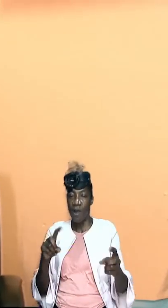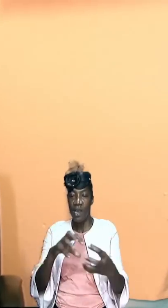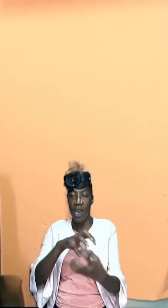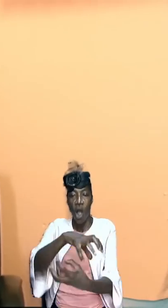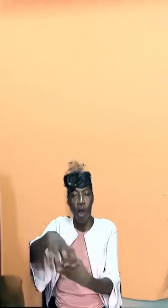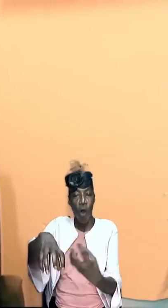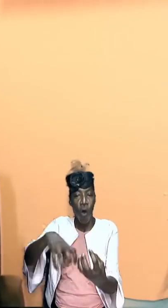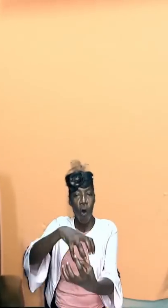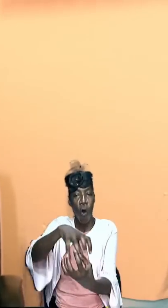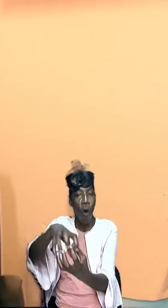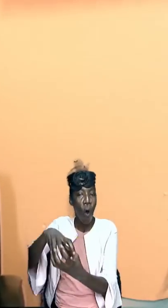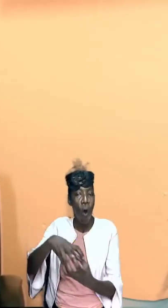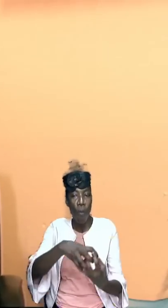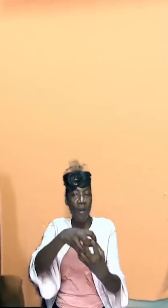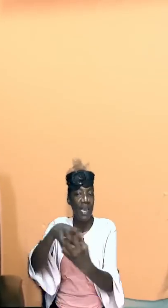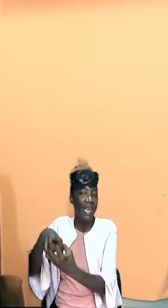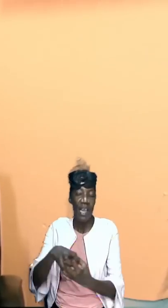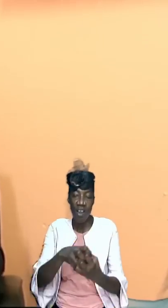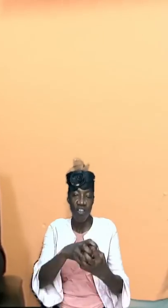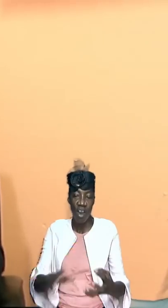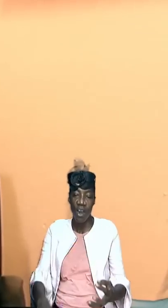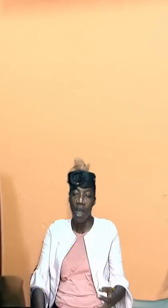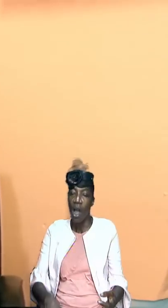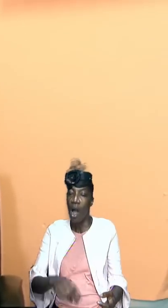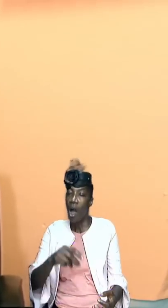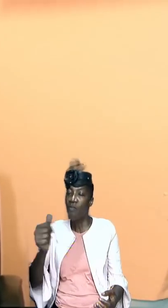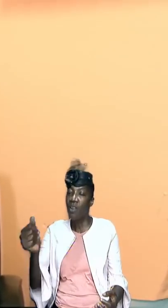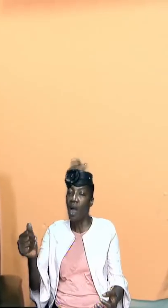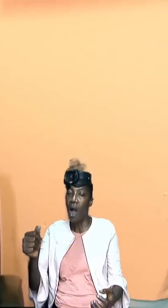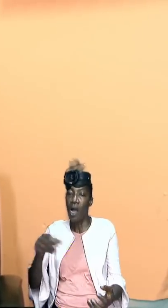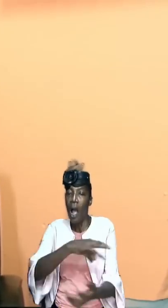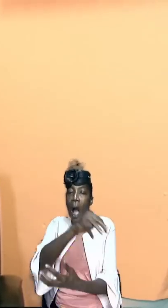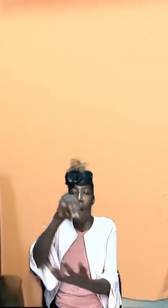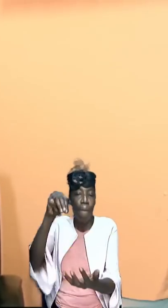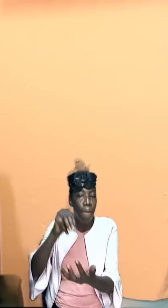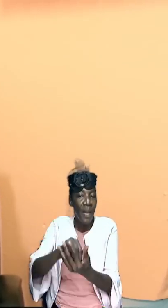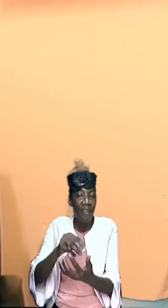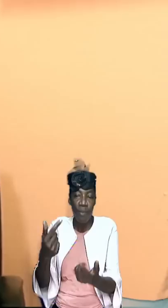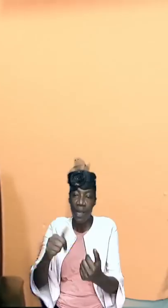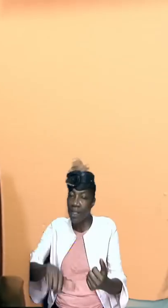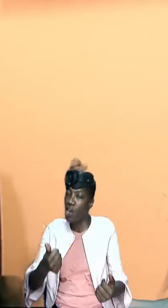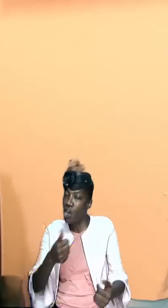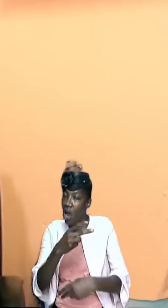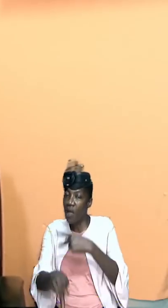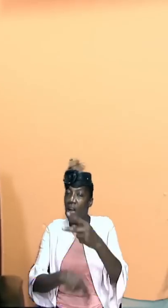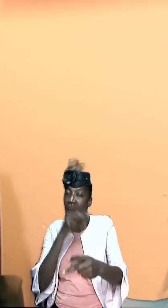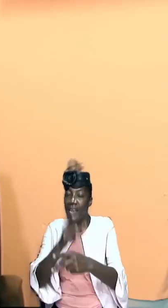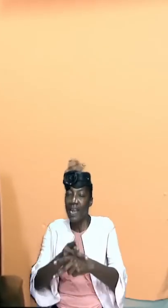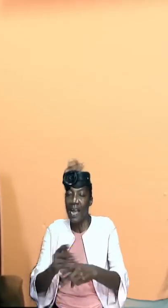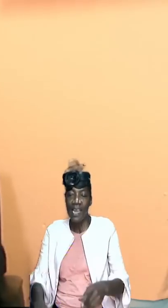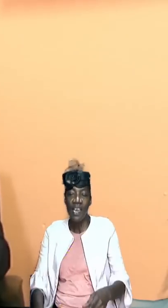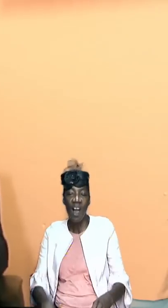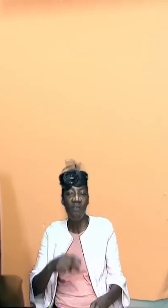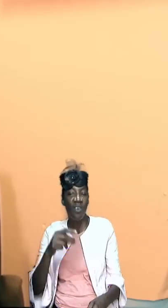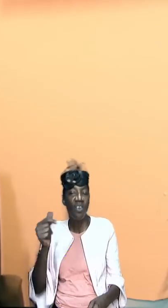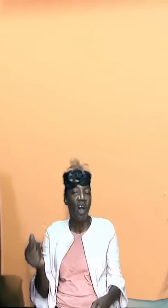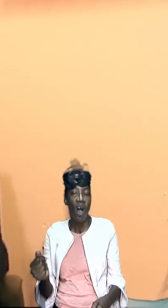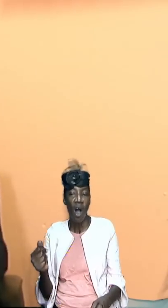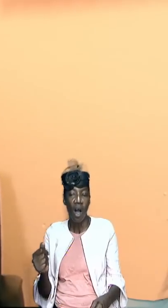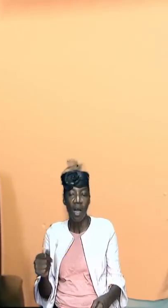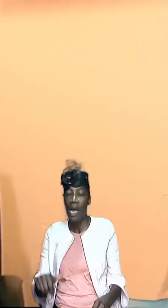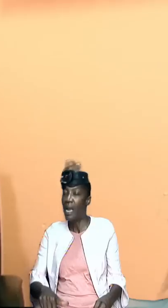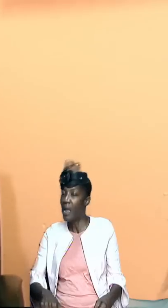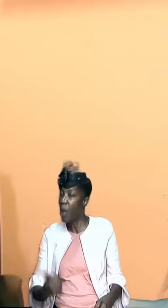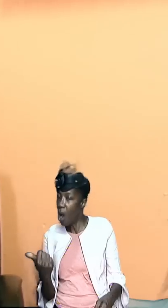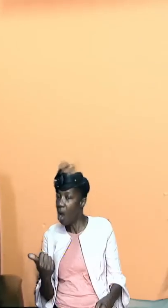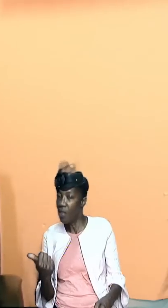of dogs and they have mated them to get another type of dog. And then that other type of dog, for example, the poodle, if